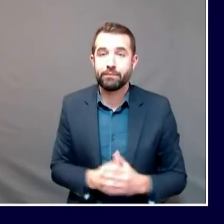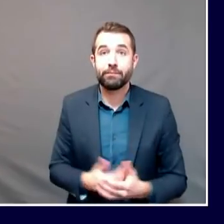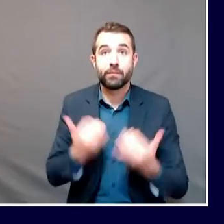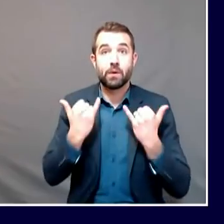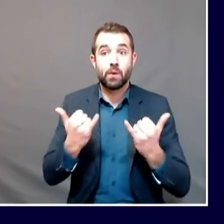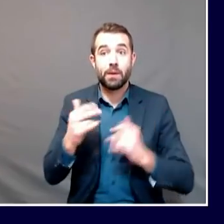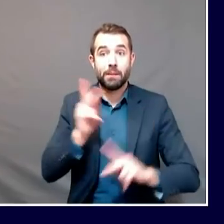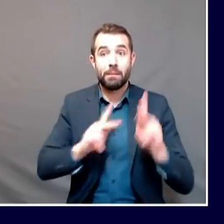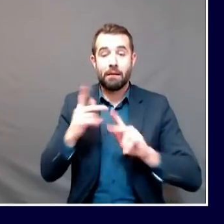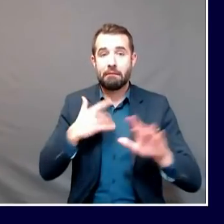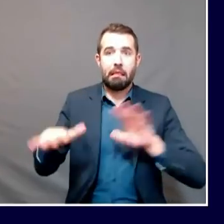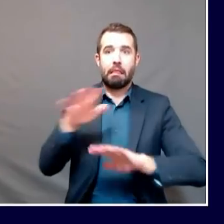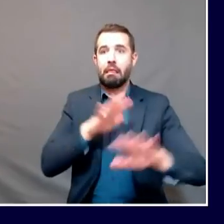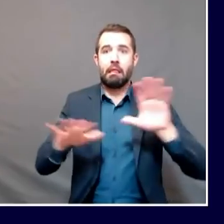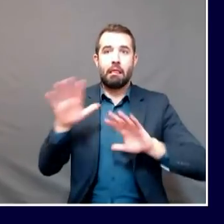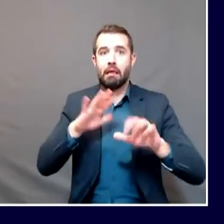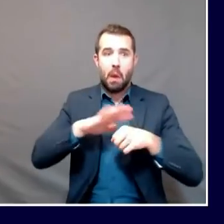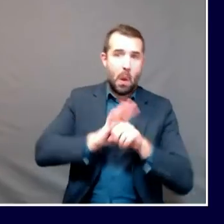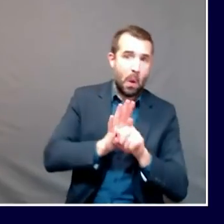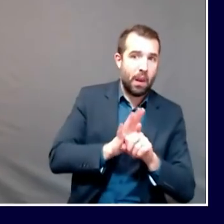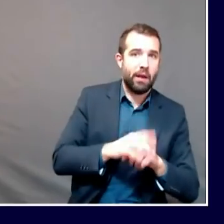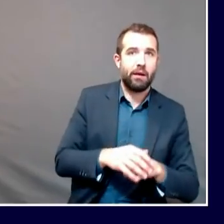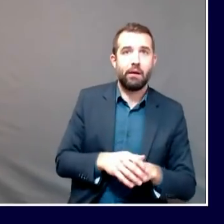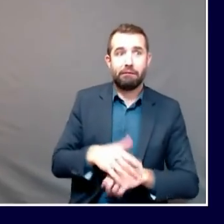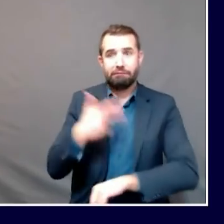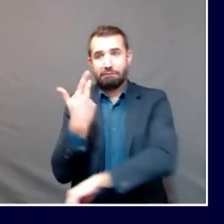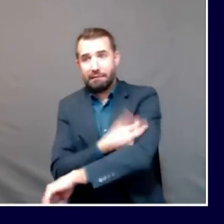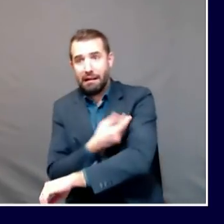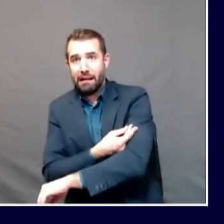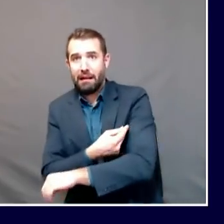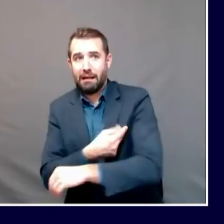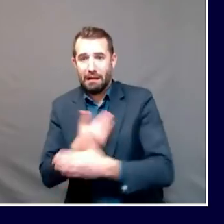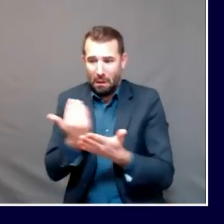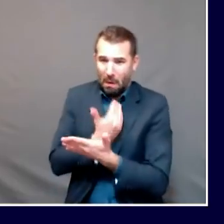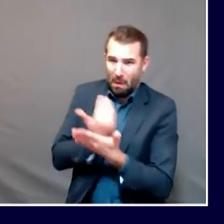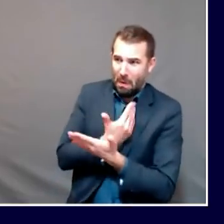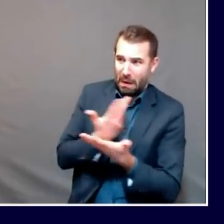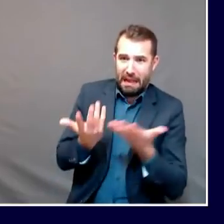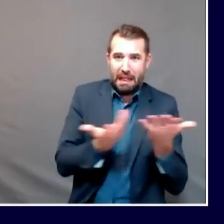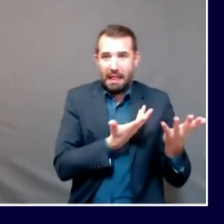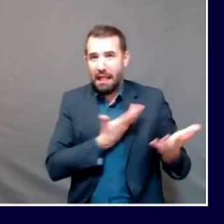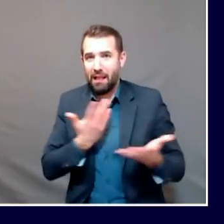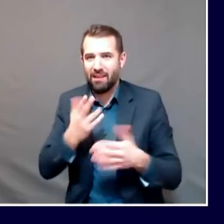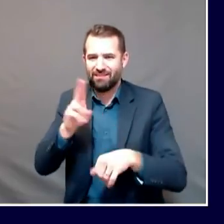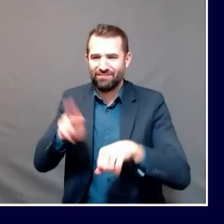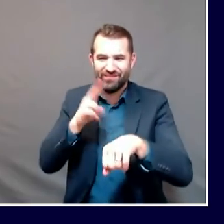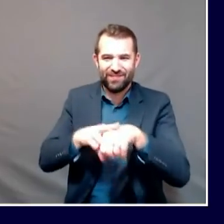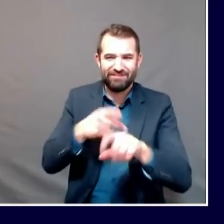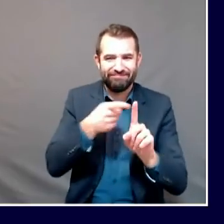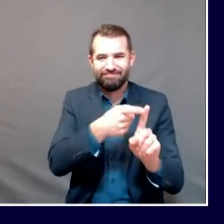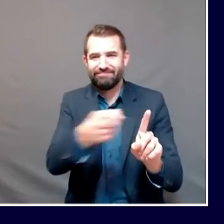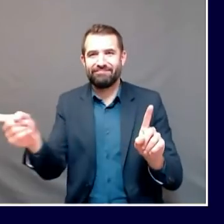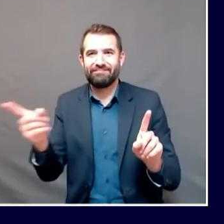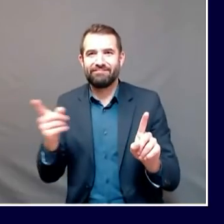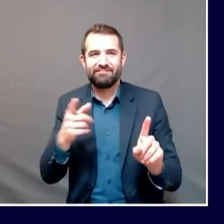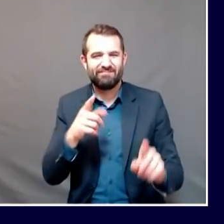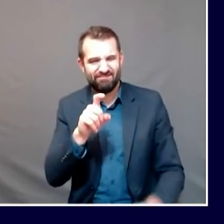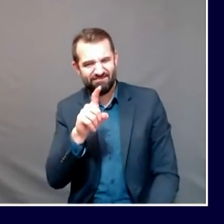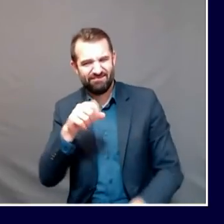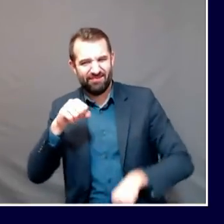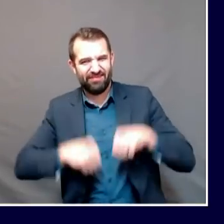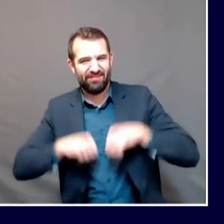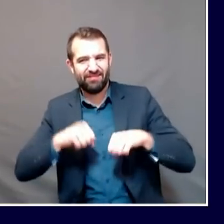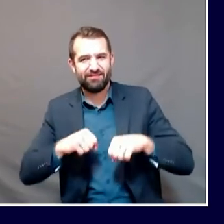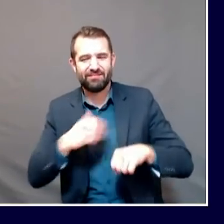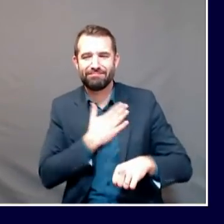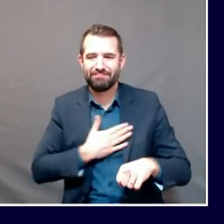new vaccine to have honest, heartfelt questions about it. I don't want folks to be shy about asking those questions. I'd